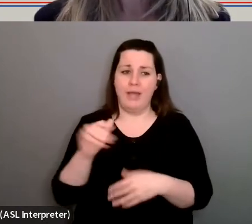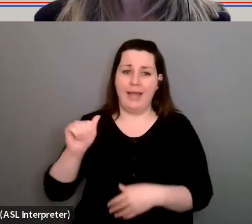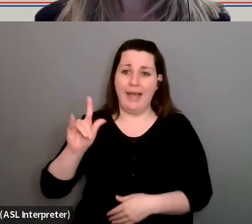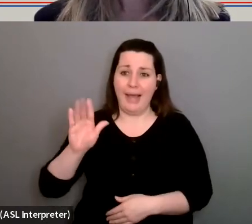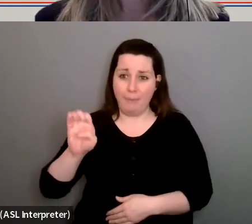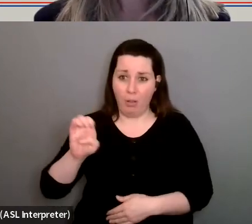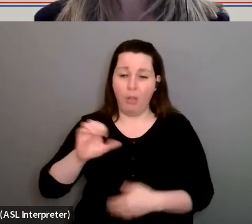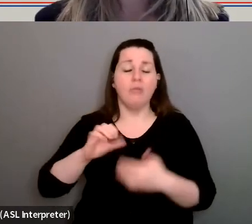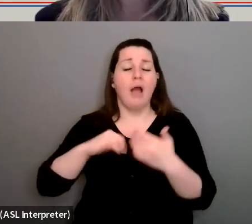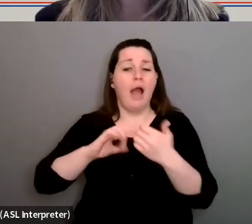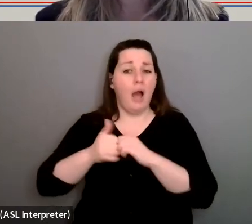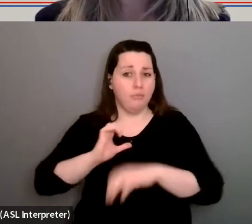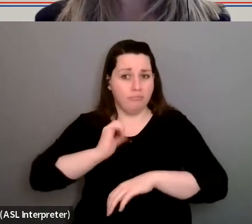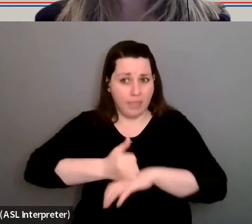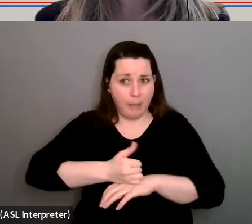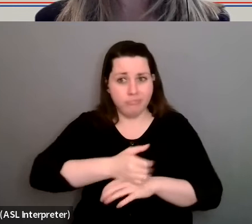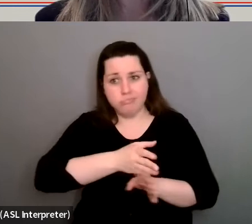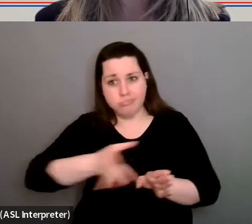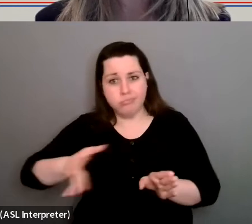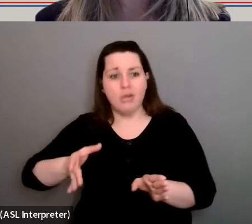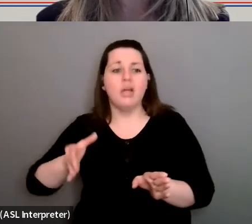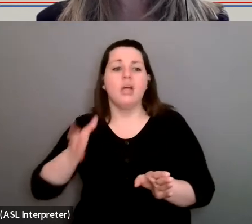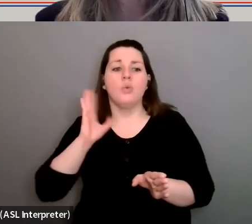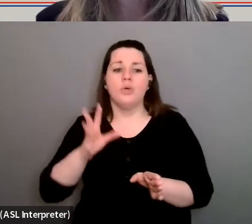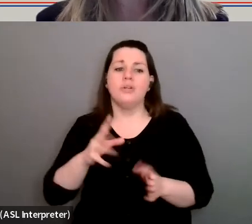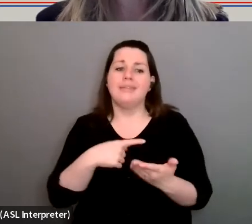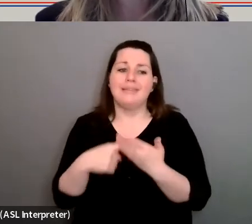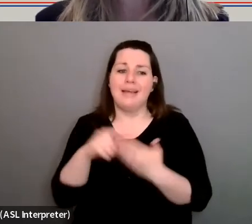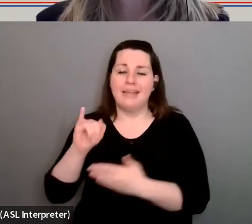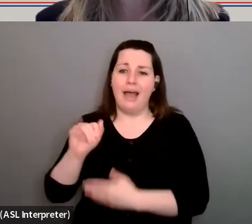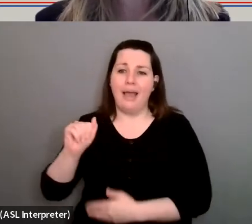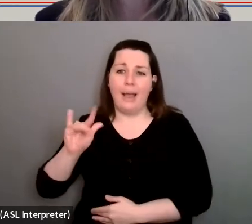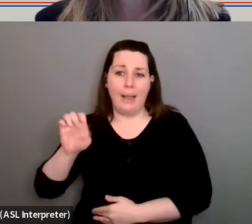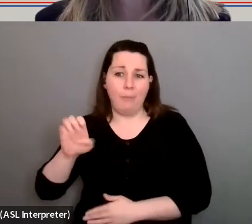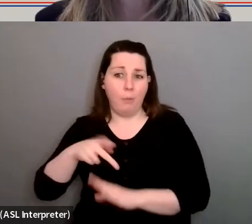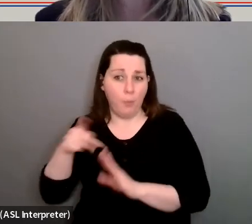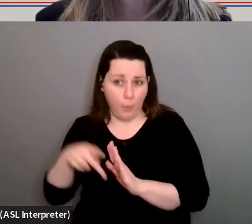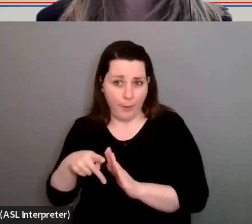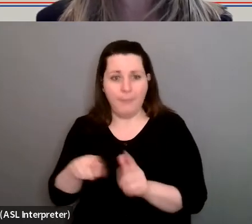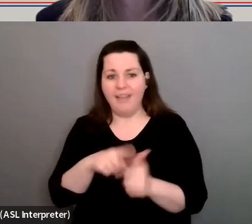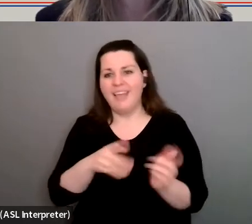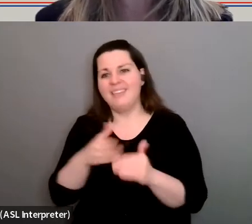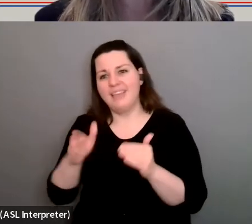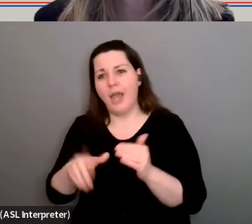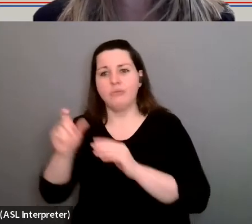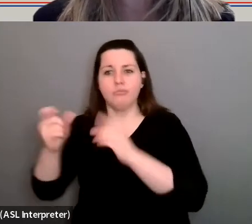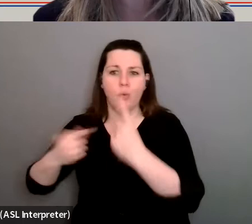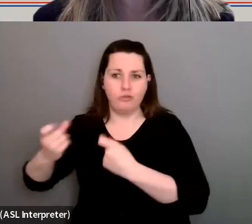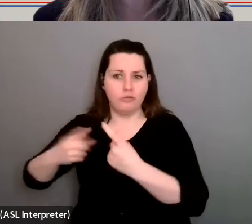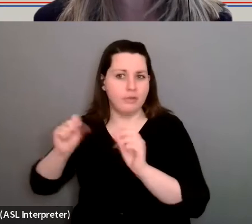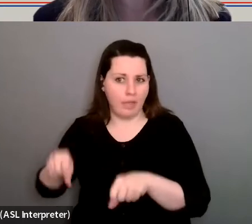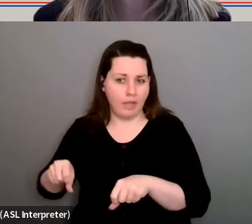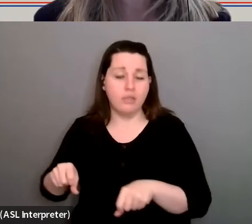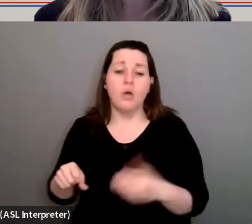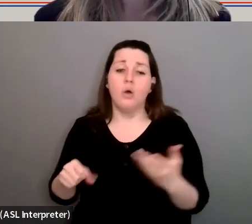be, talk specifically about the IAble program, and then answer any questions at the end. So we're here to provide whatever